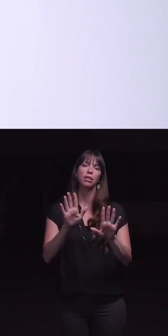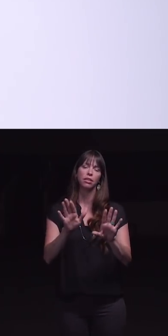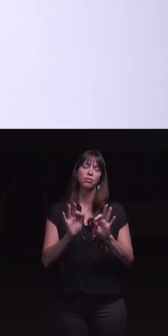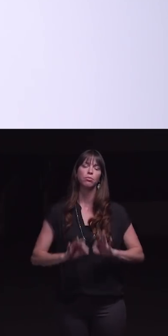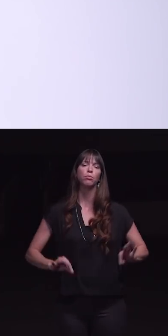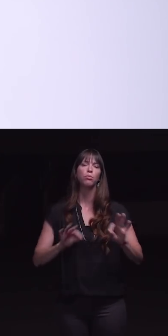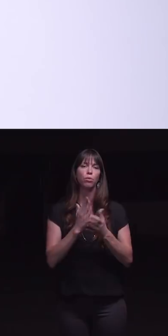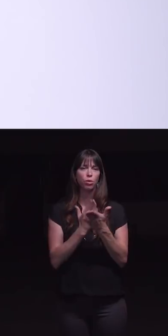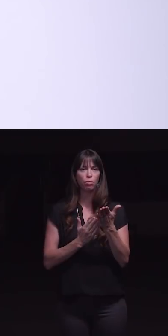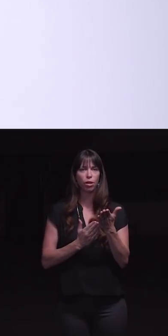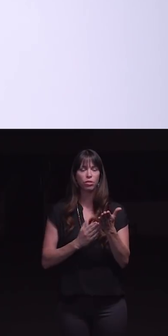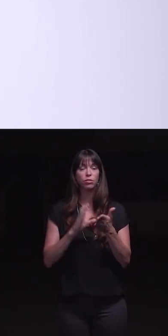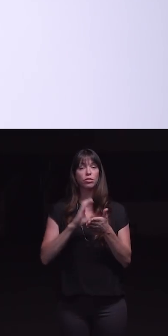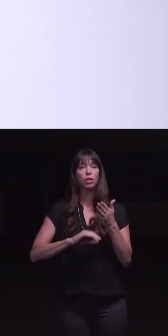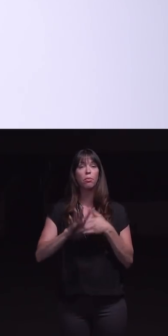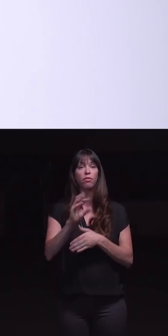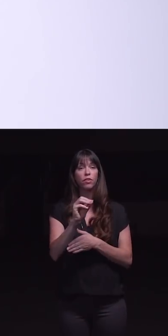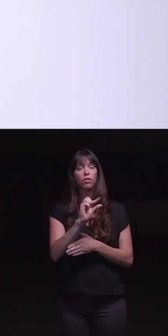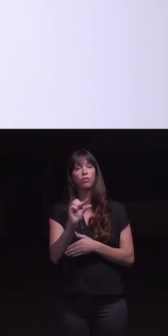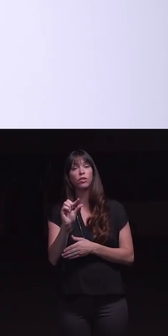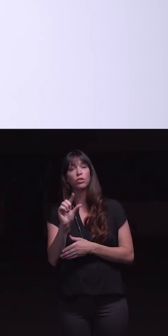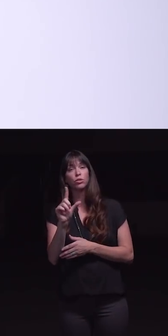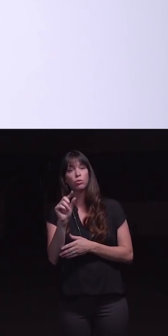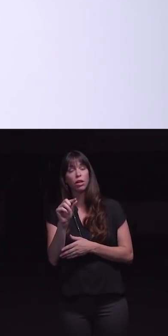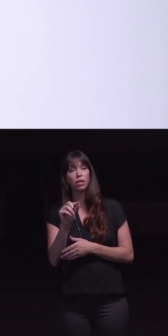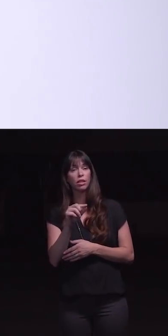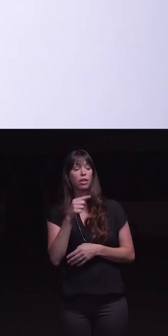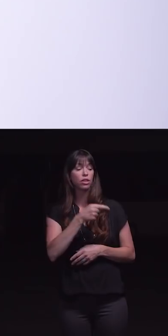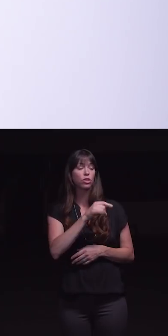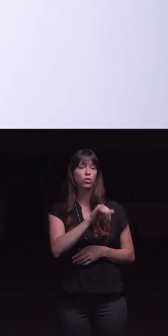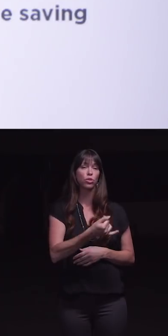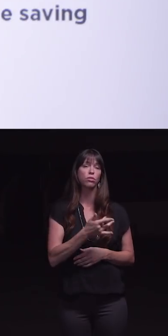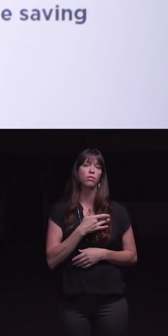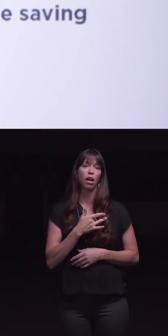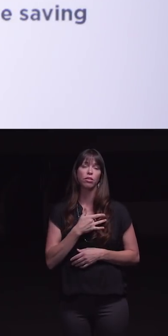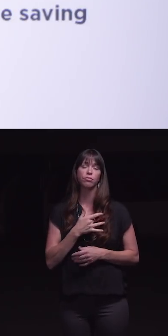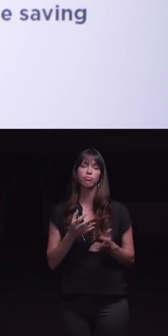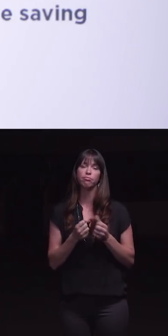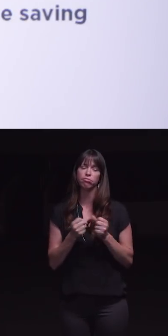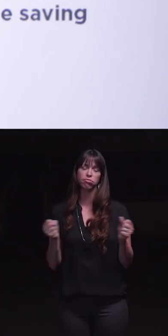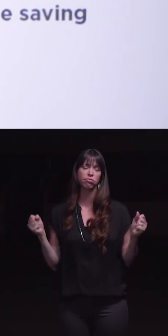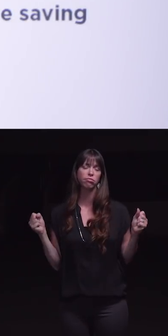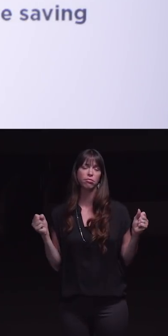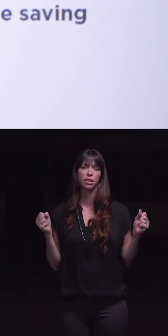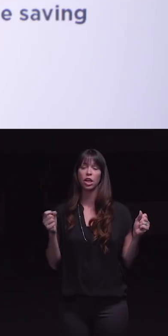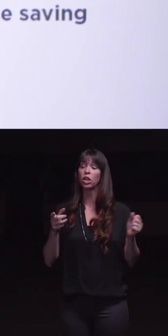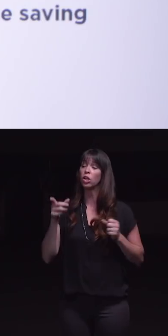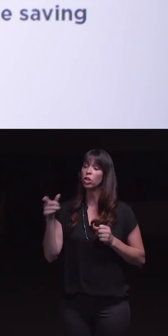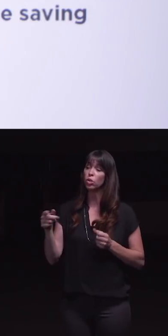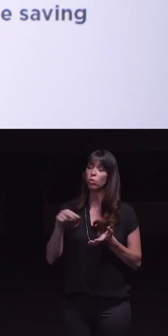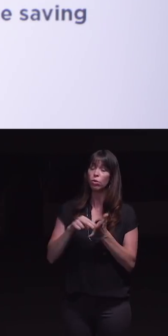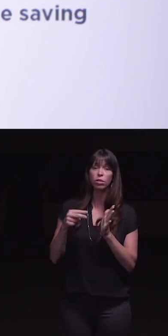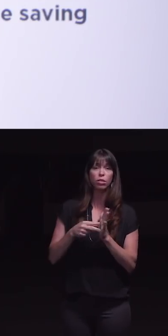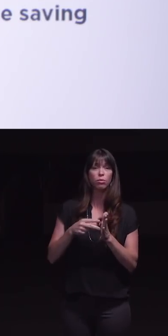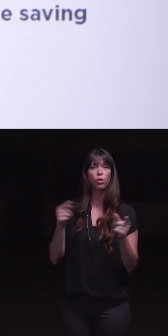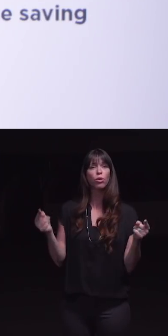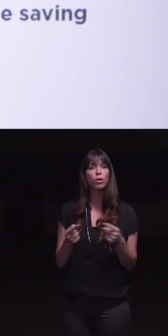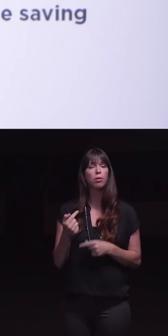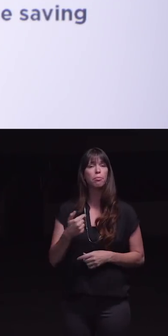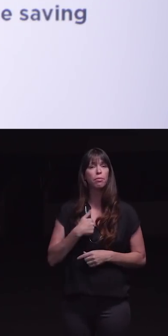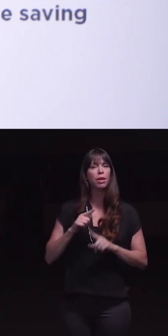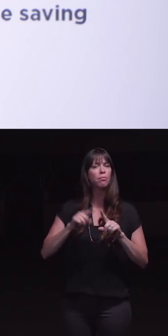you to listen in chapter 50, verse 20 of Genesis, Joseph's heart. You intended to harm